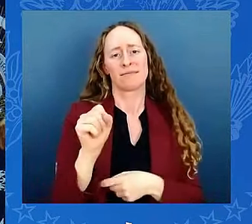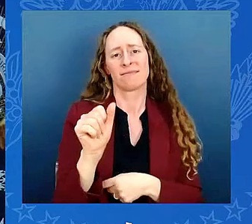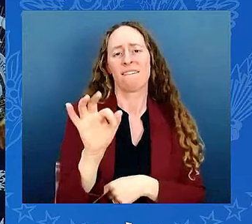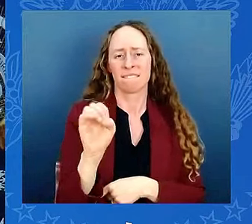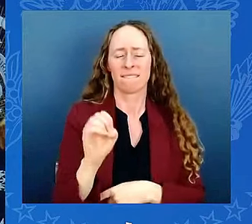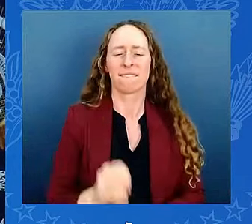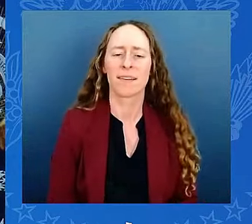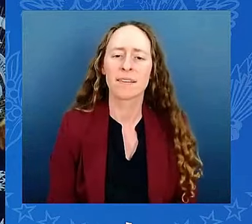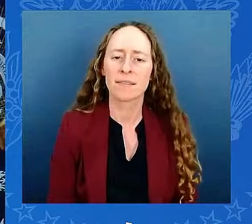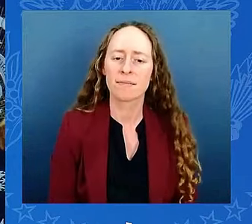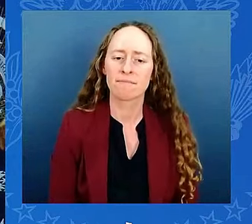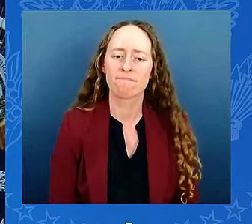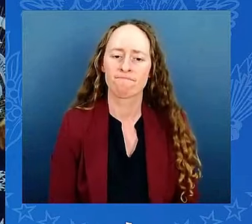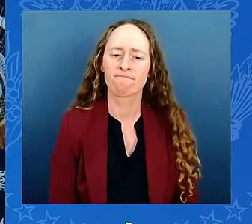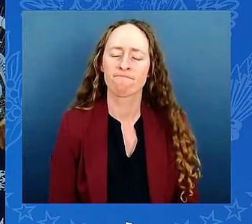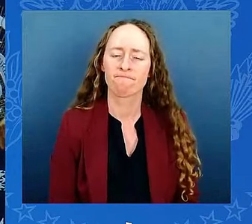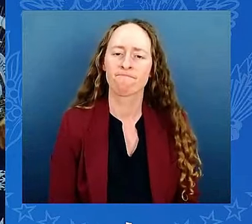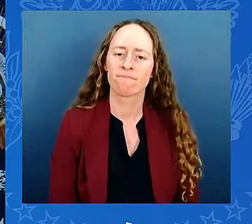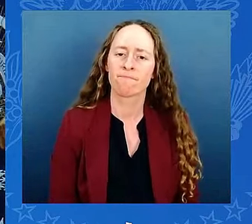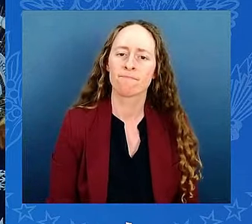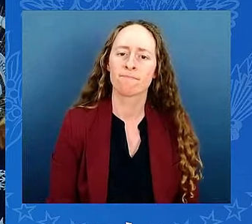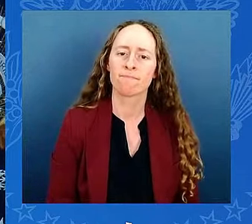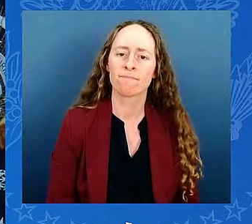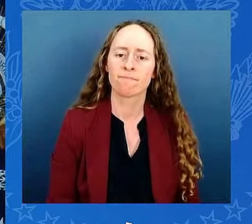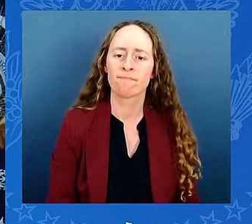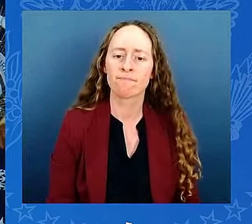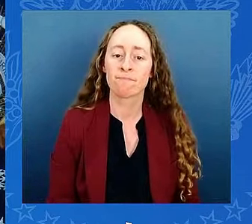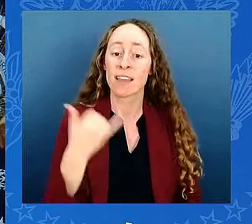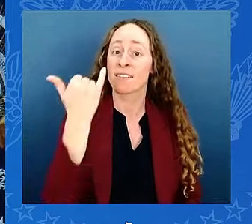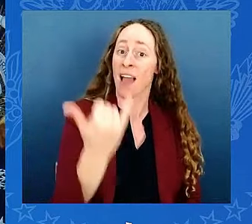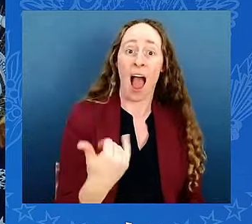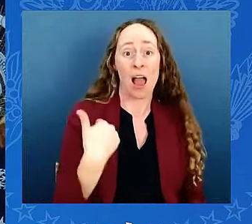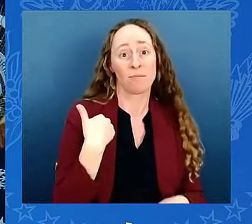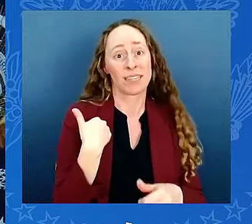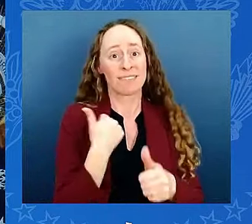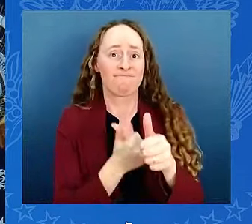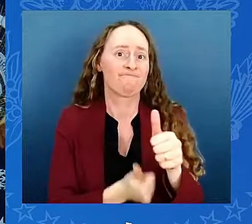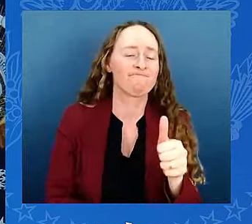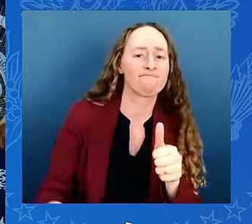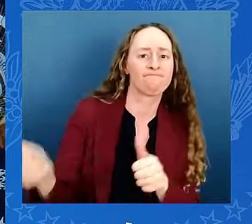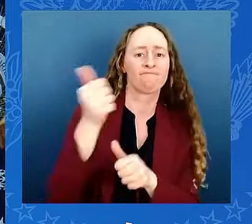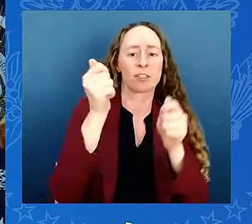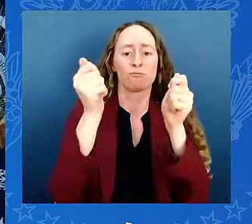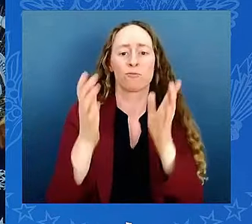Today, I'm the executive director of the Minnesota Indian Women's Sexual Assault Coalition,